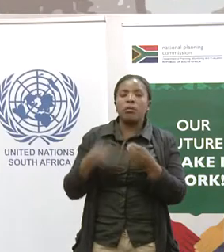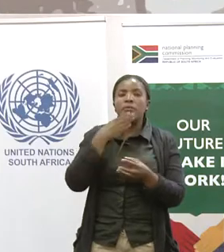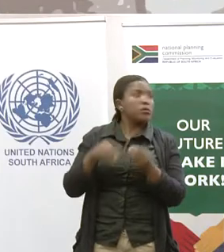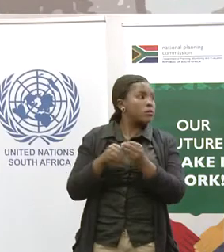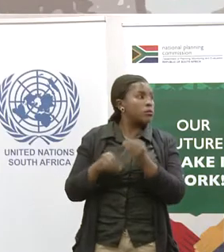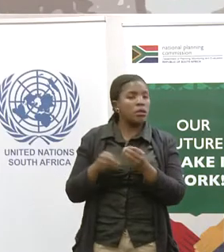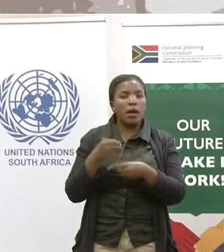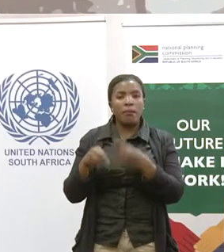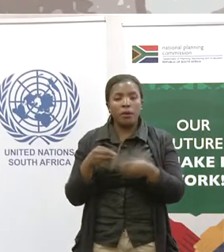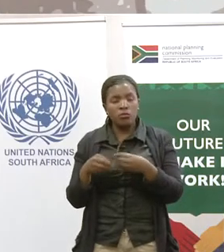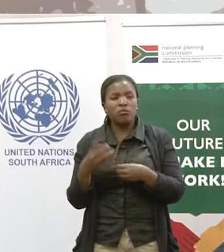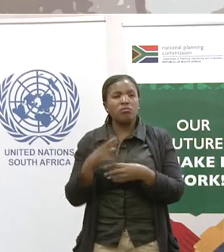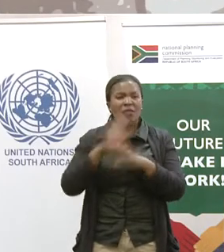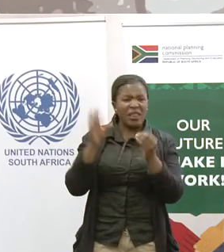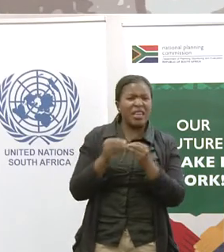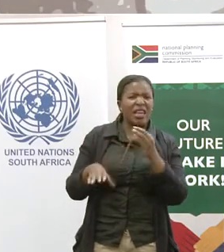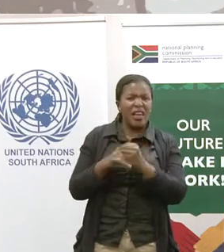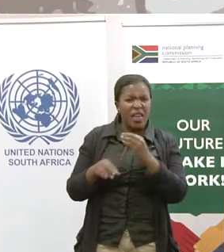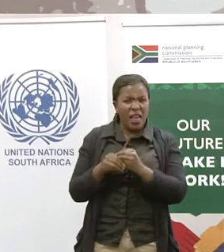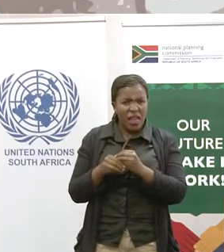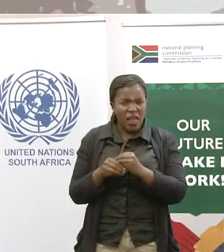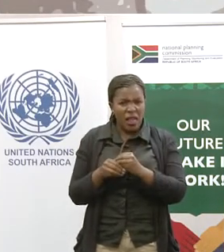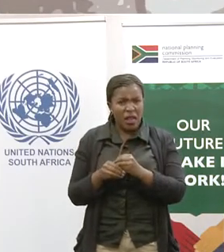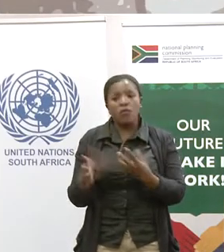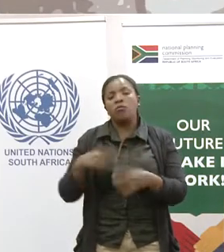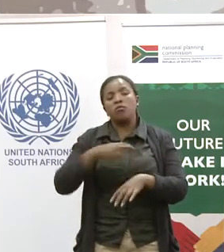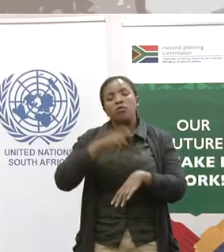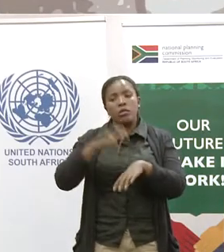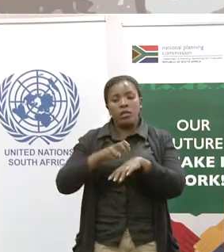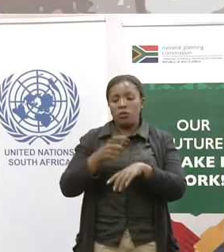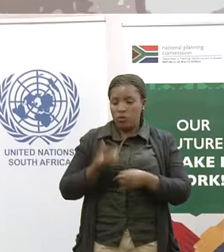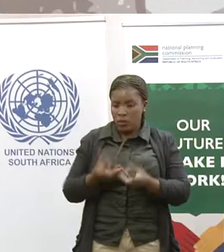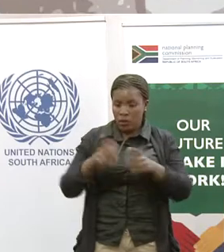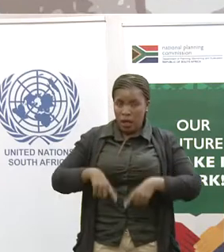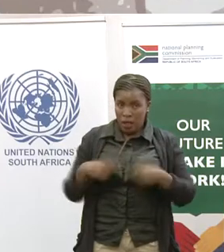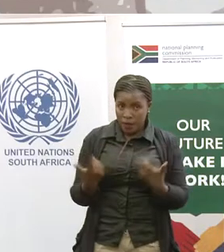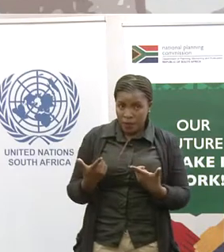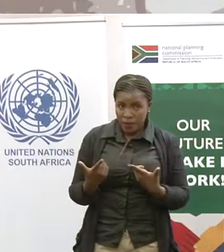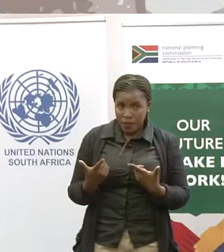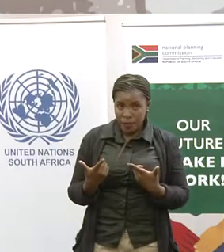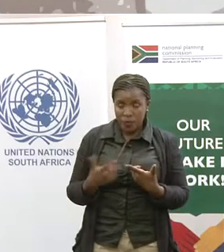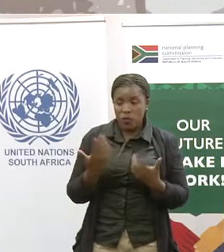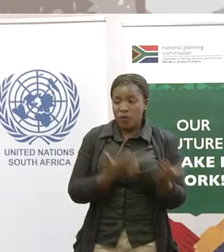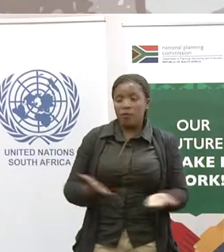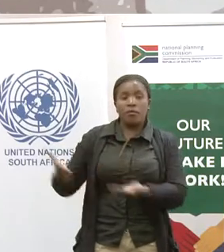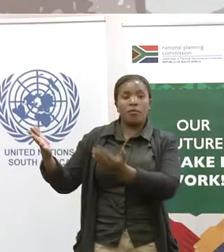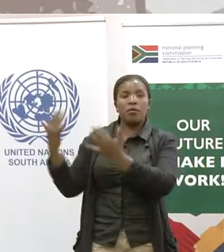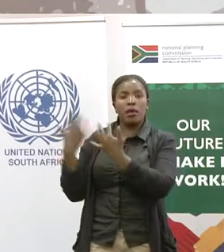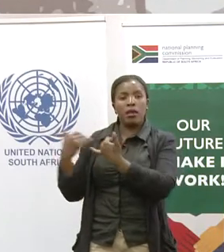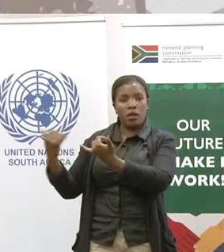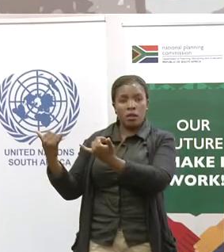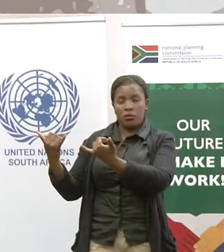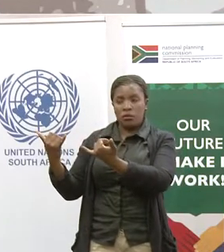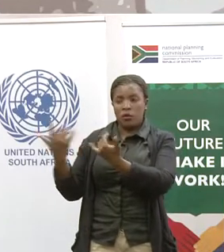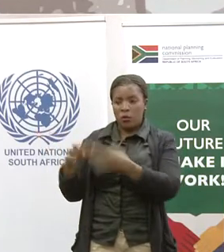it. Unless you input on it, it's not going to be alive. We want it to live. We've taken to Parliament. We committed when we